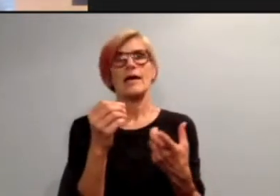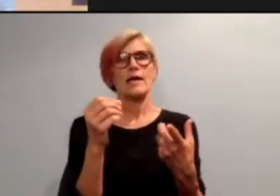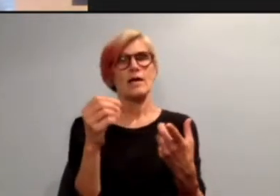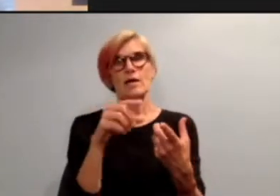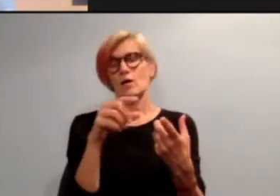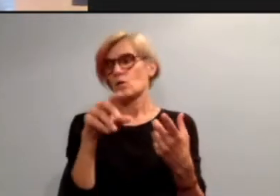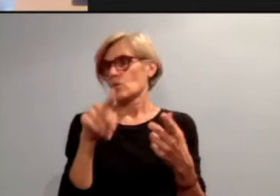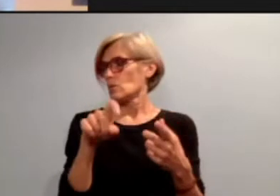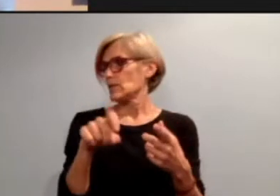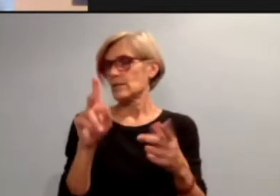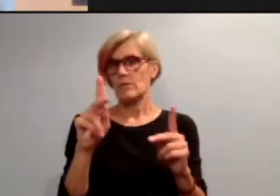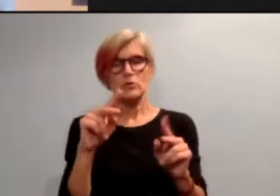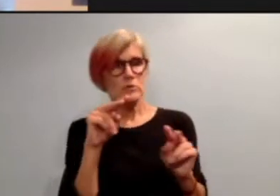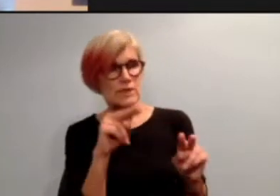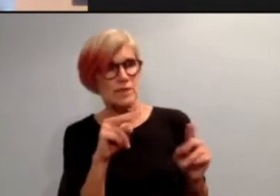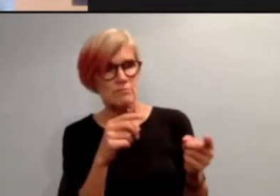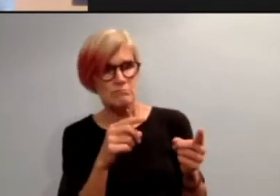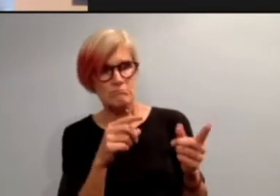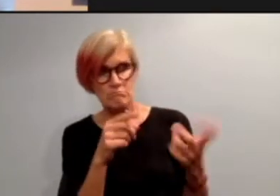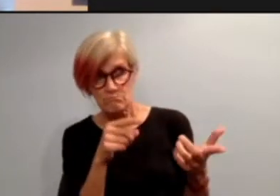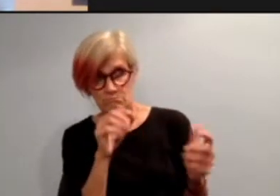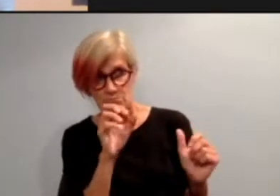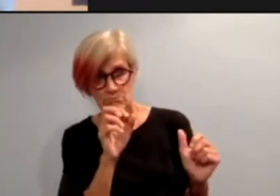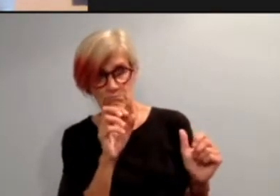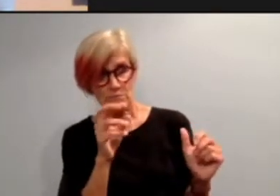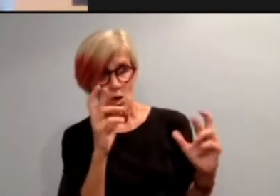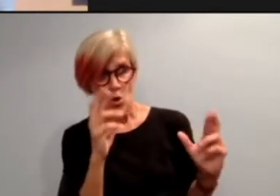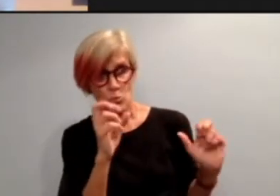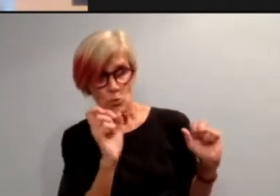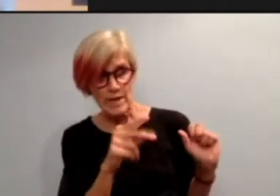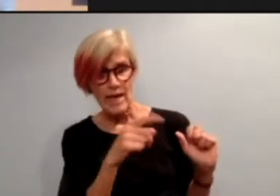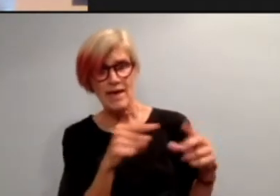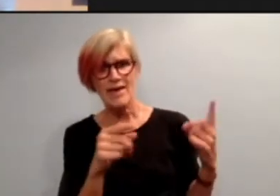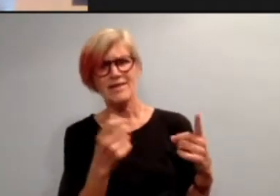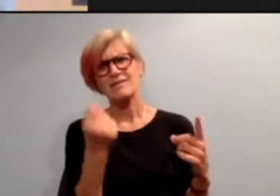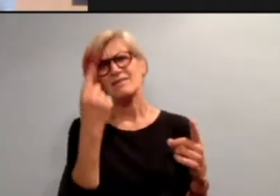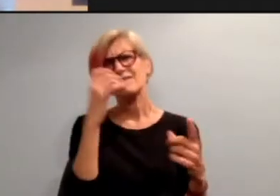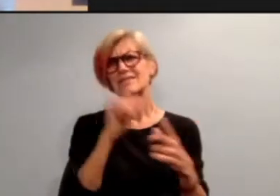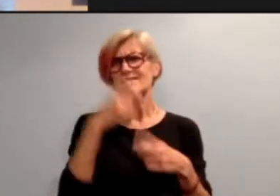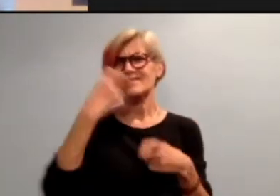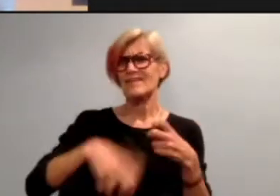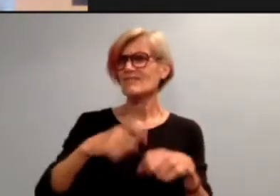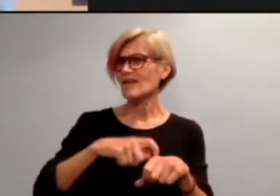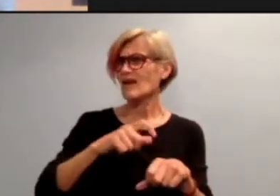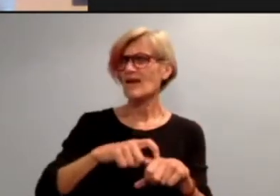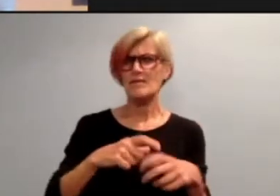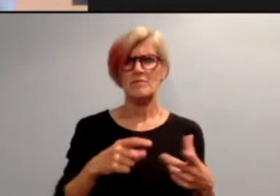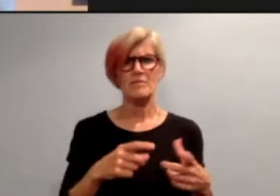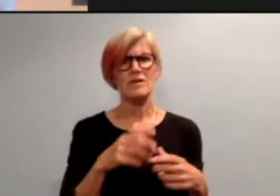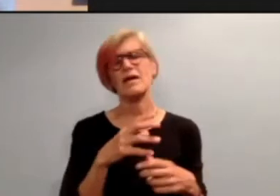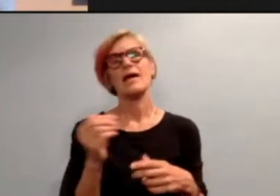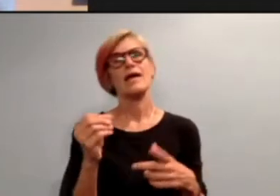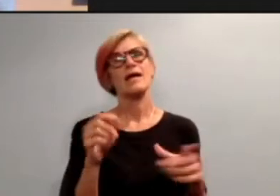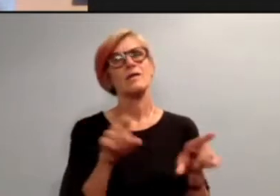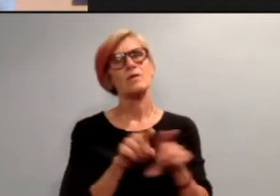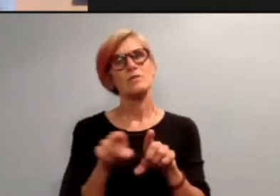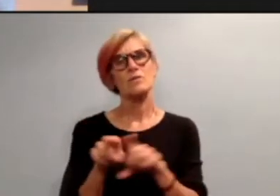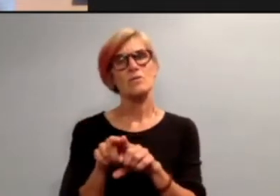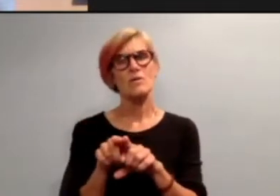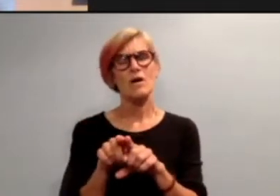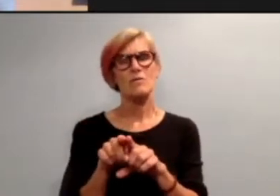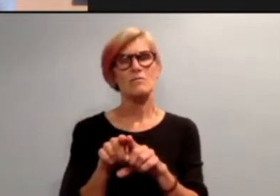colleagues saying, I hope you're doing okay, and being understanding that this is a difficult time for all of us. And also